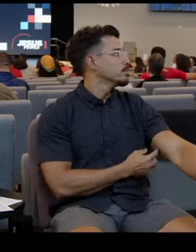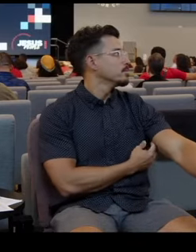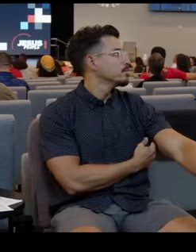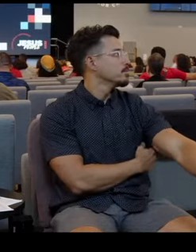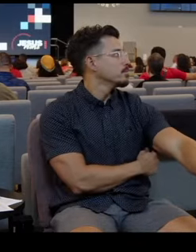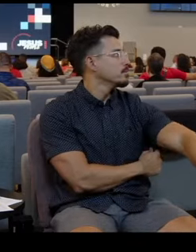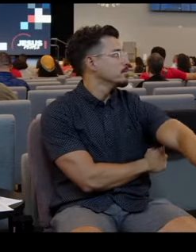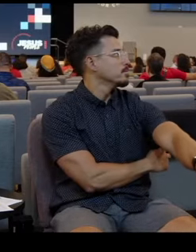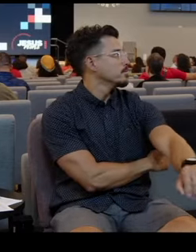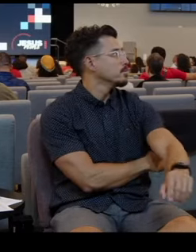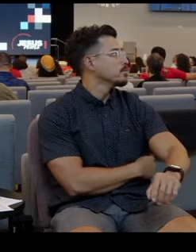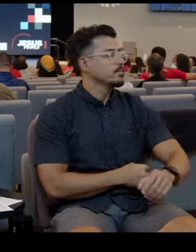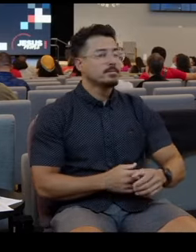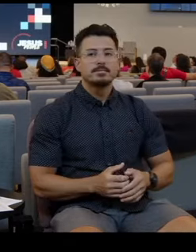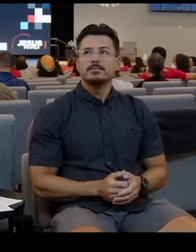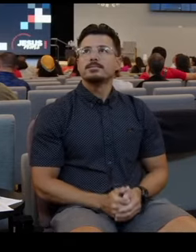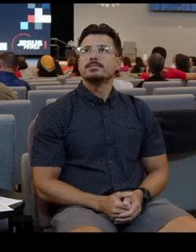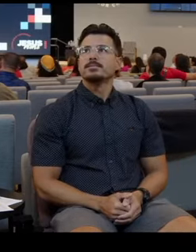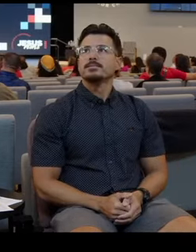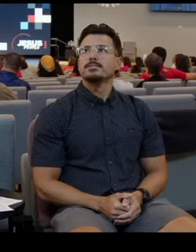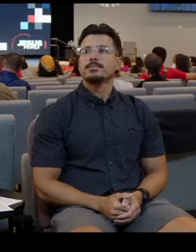they sent them away.